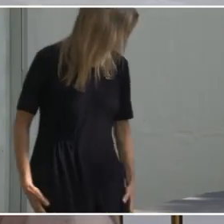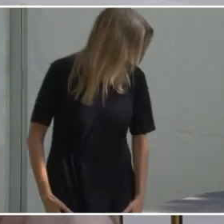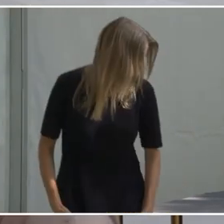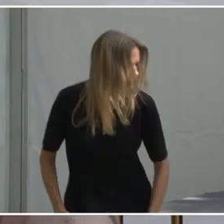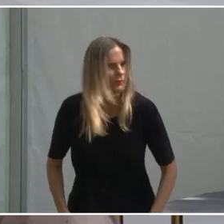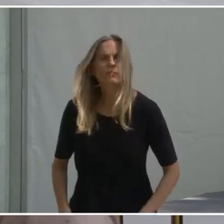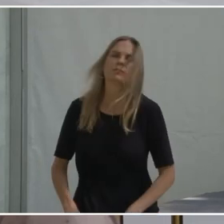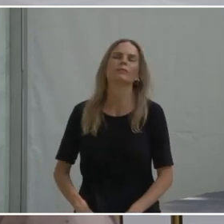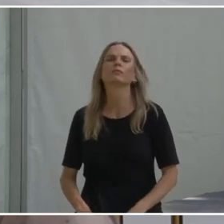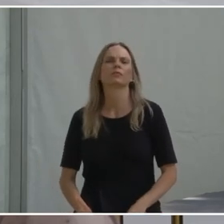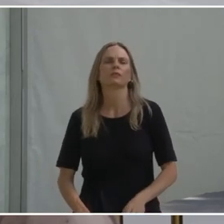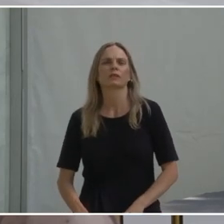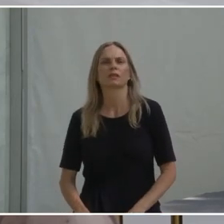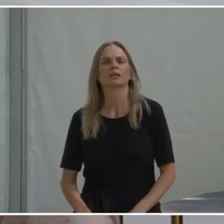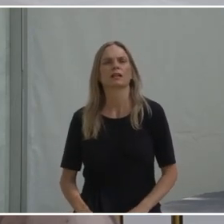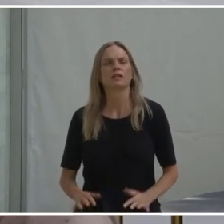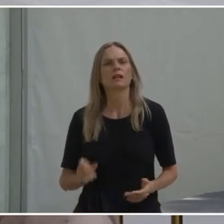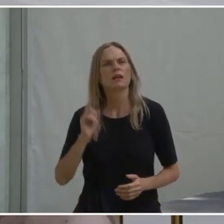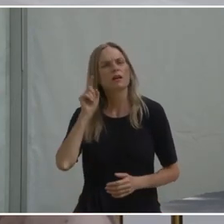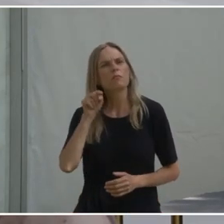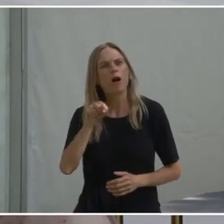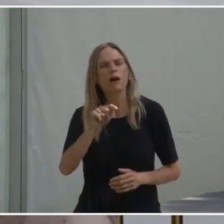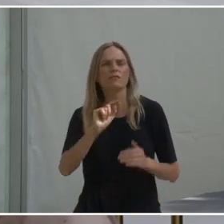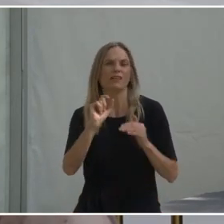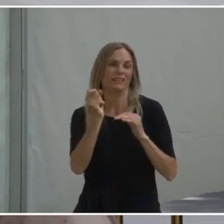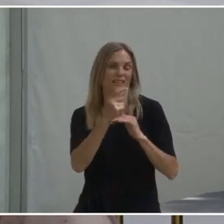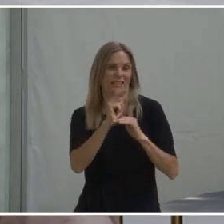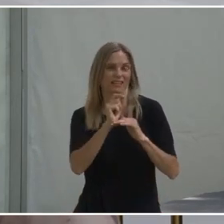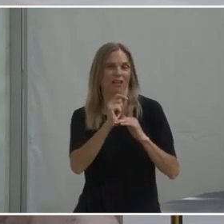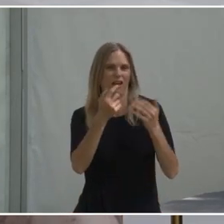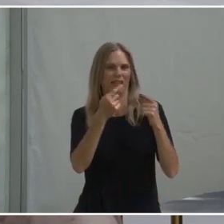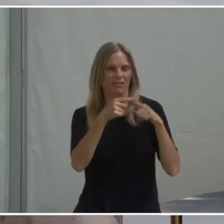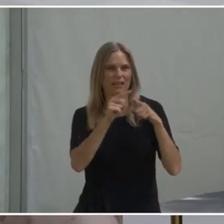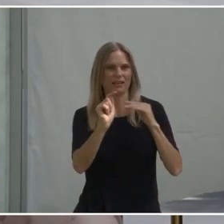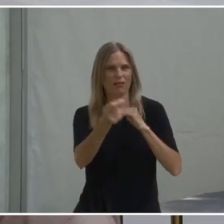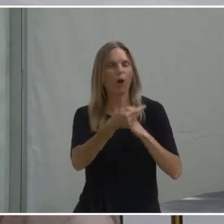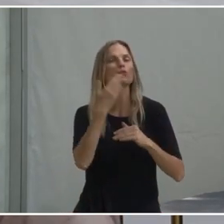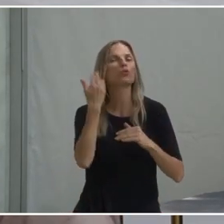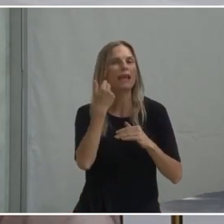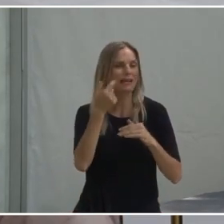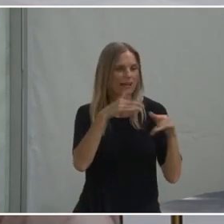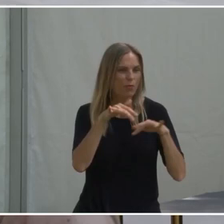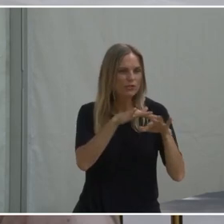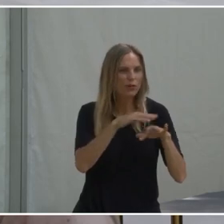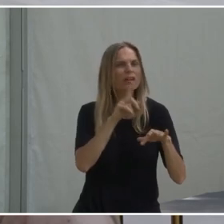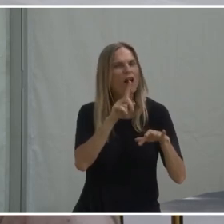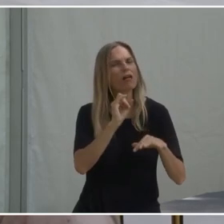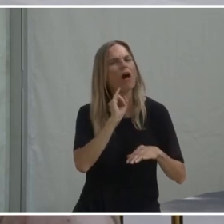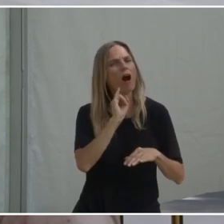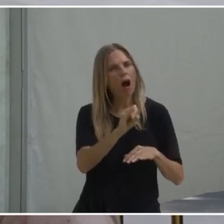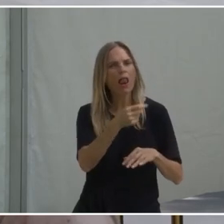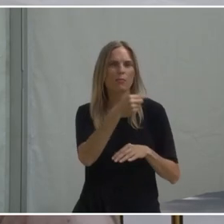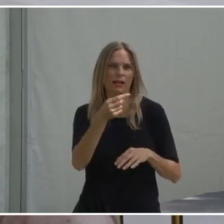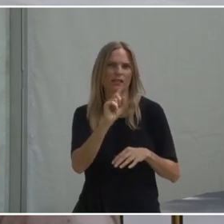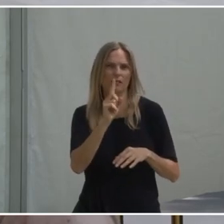good because we can. It's easier to do things, but the back of that is that we don't talk that much to each